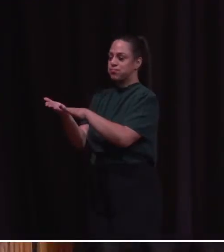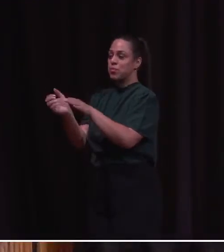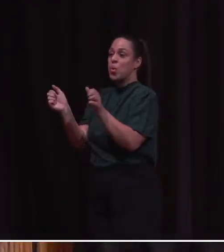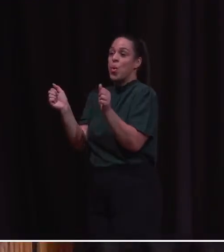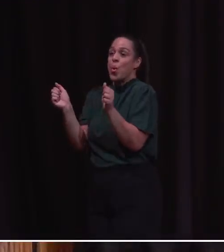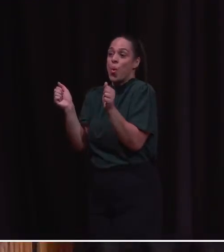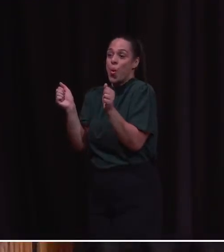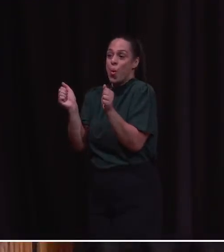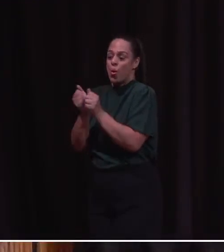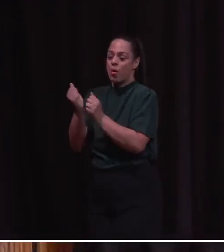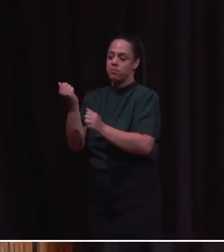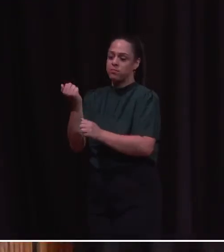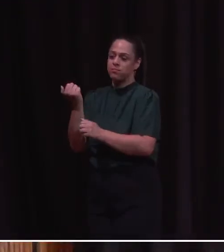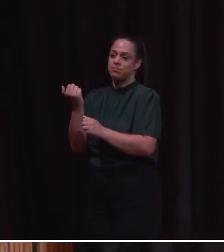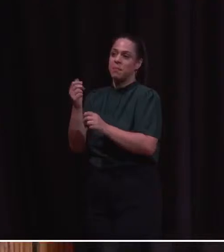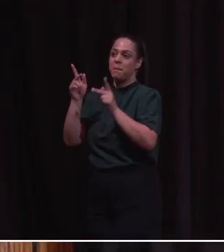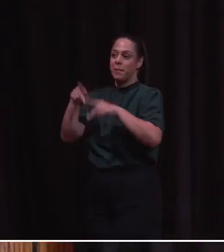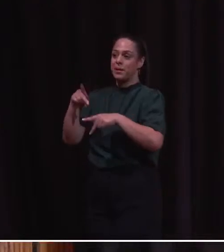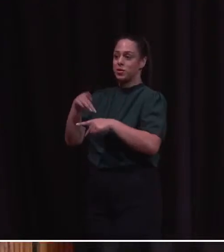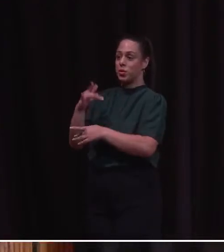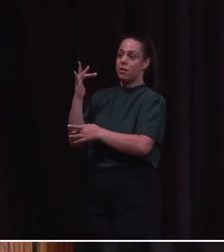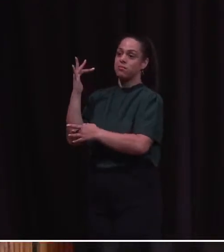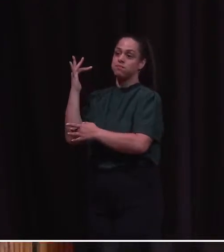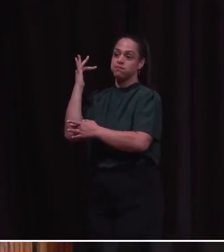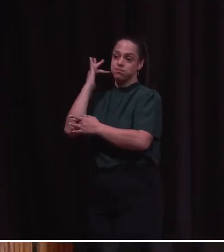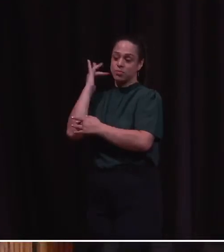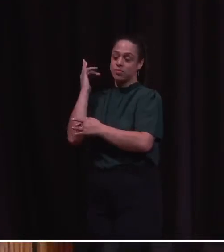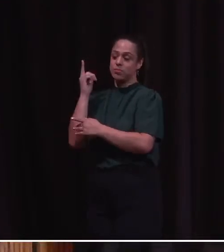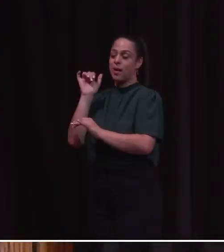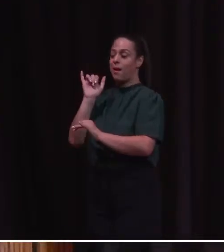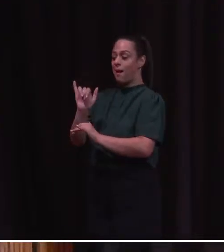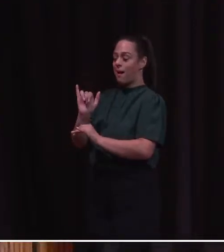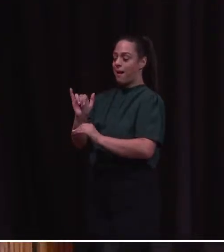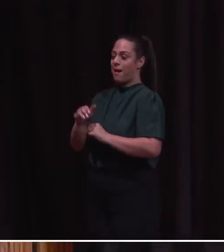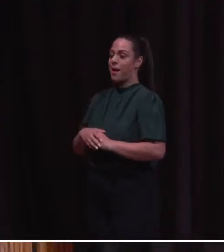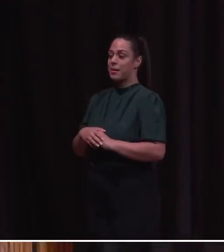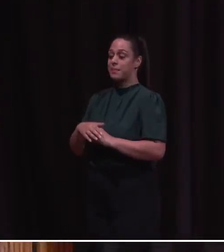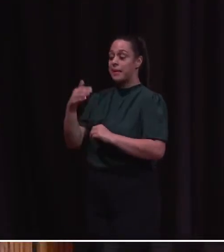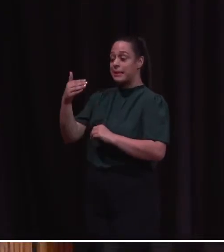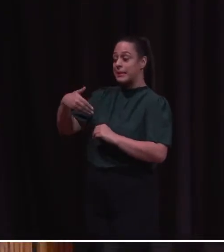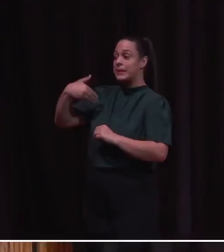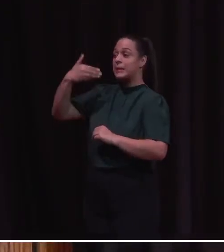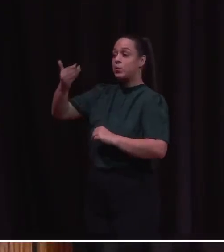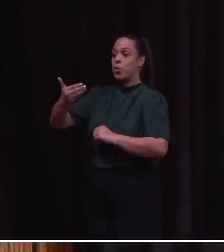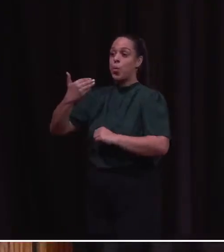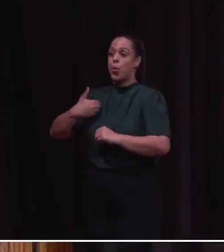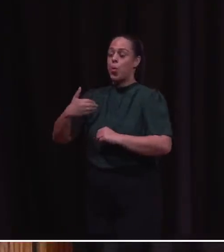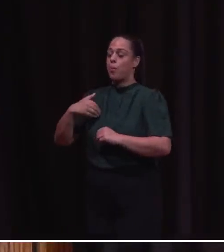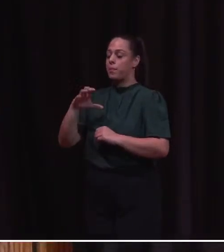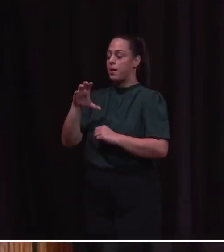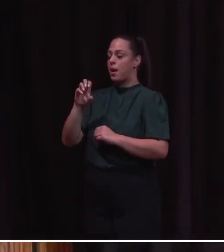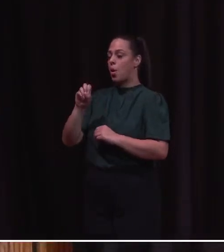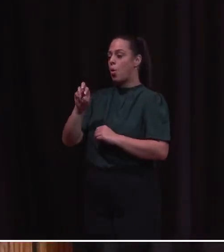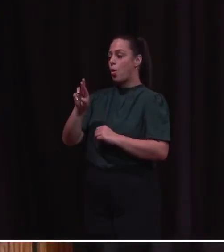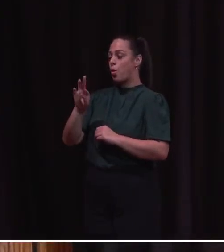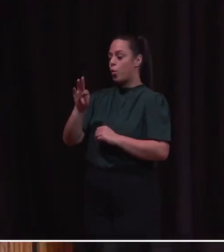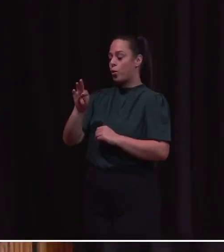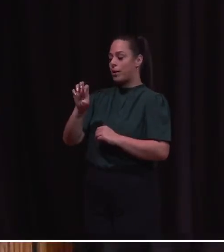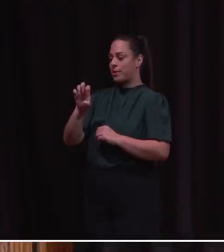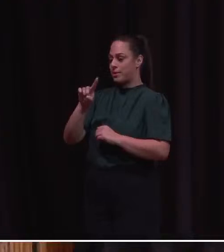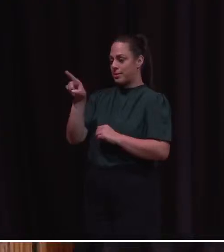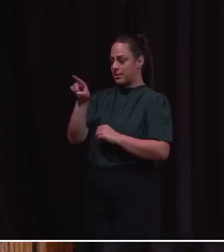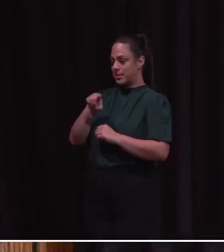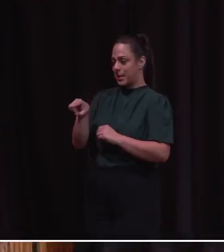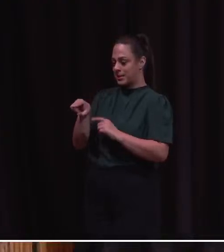from Mexico to battle Panfilio Narvaez, Alvarado invited the warriors to lay down their arms and partake